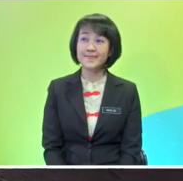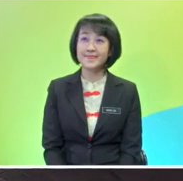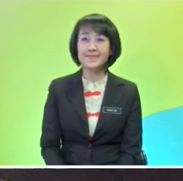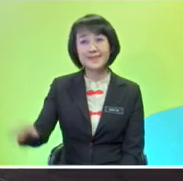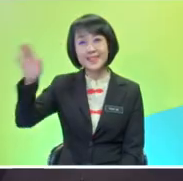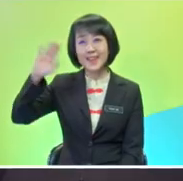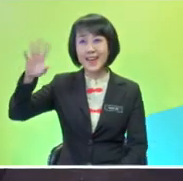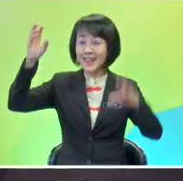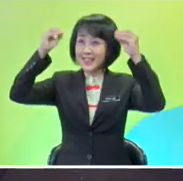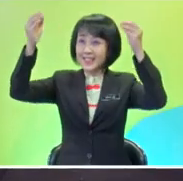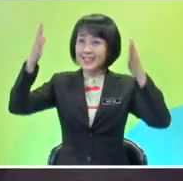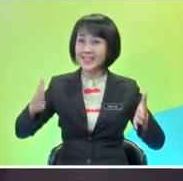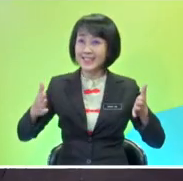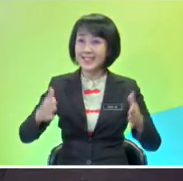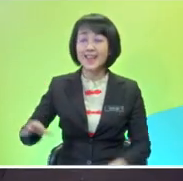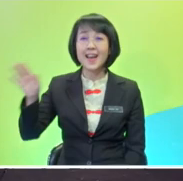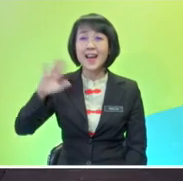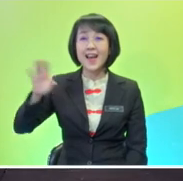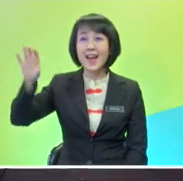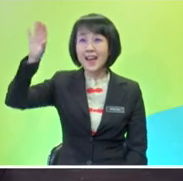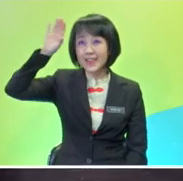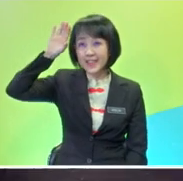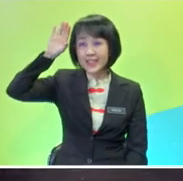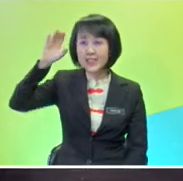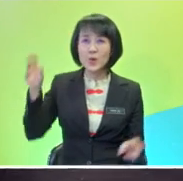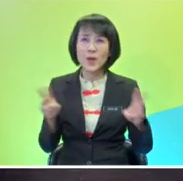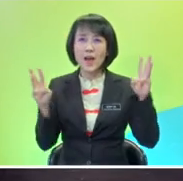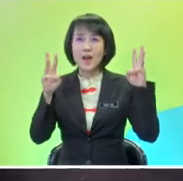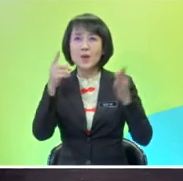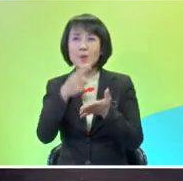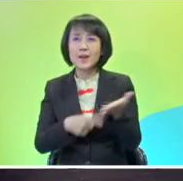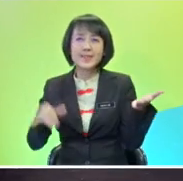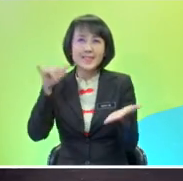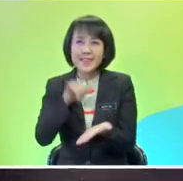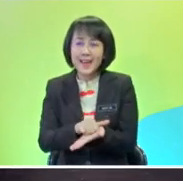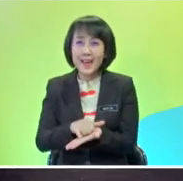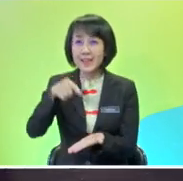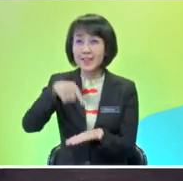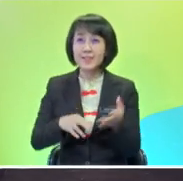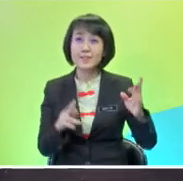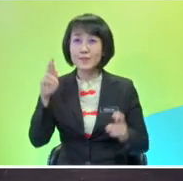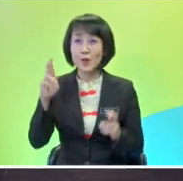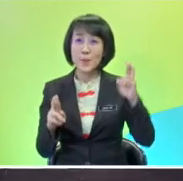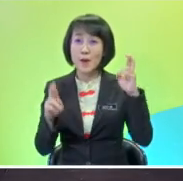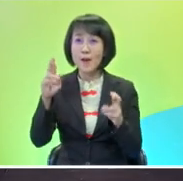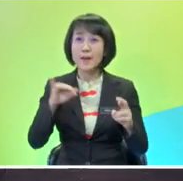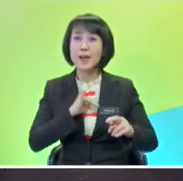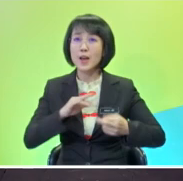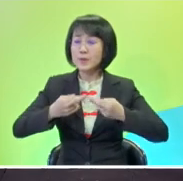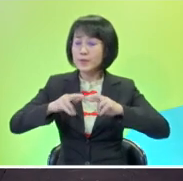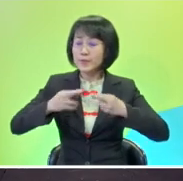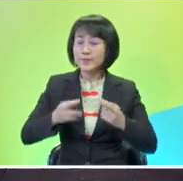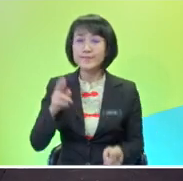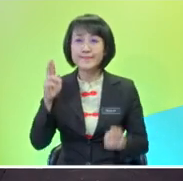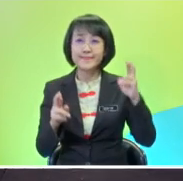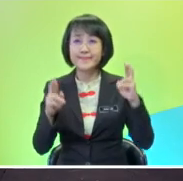Hi teacher. Hi Chris. Wow, what is that? This is a robot. I'm fixing a robot. His name is